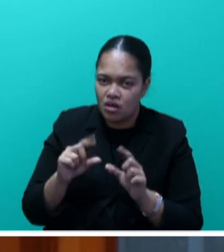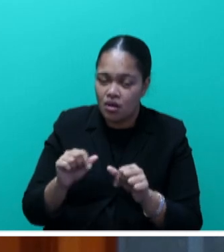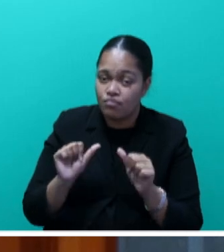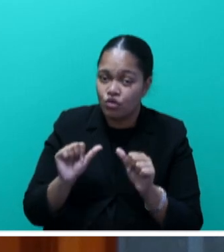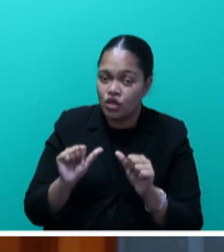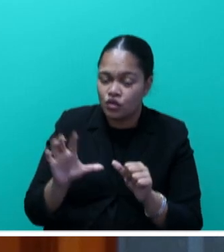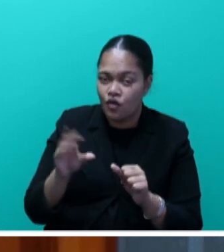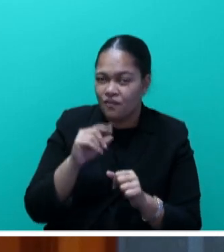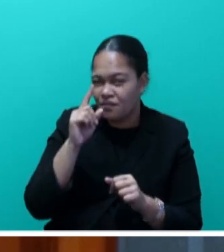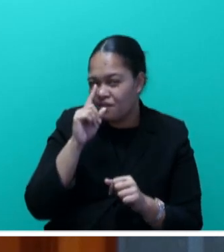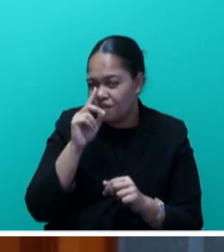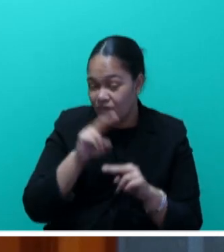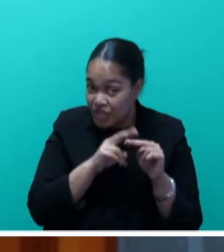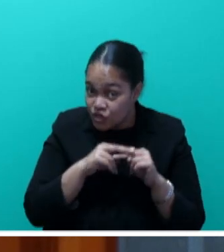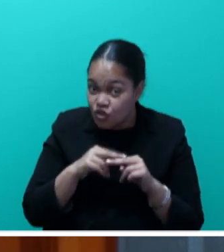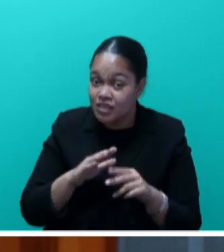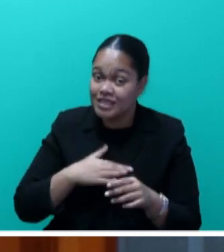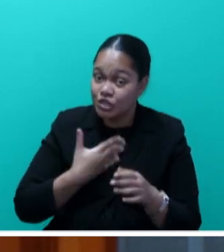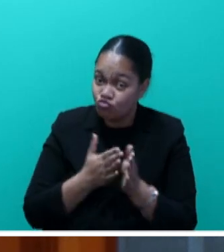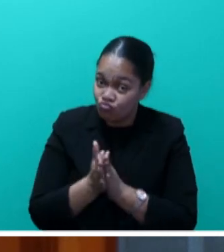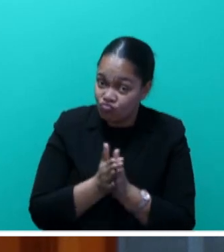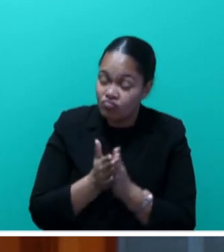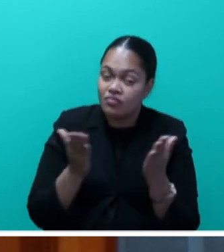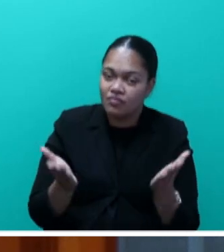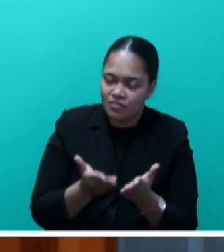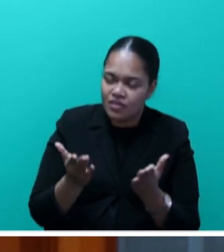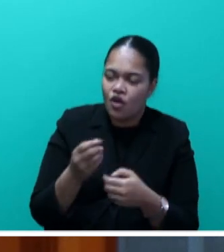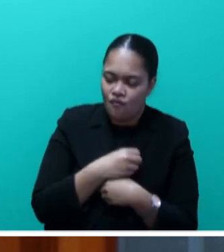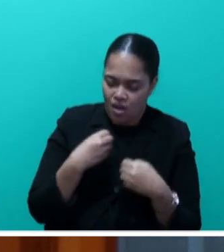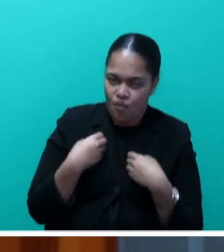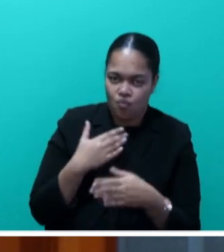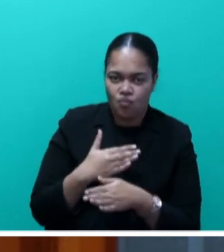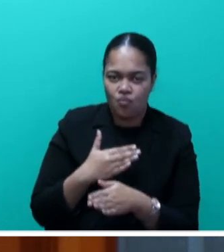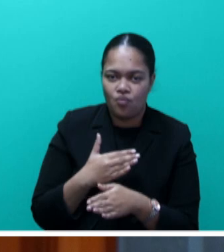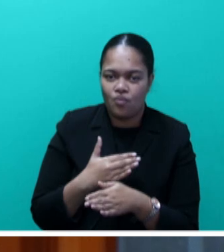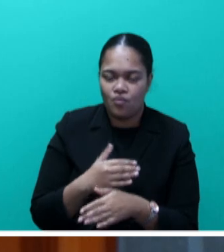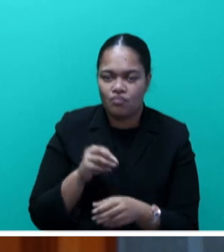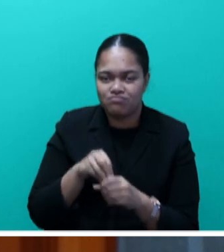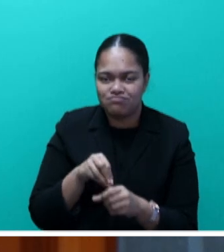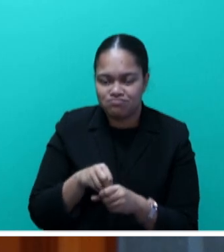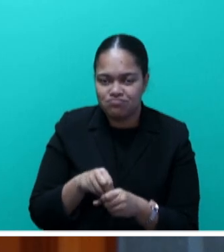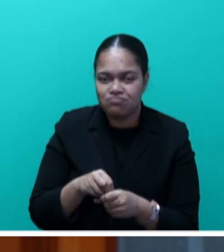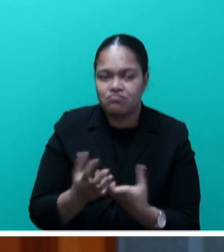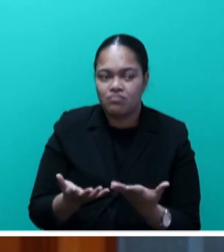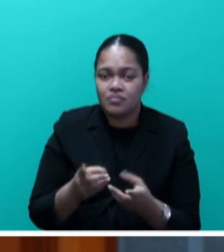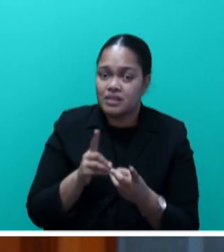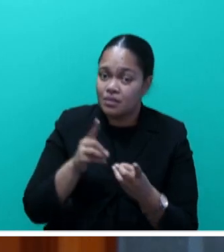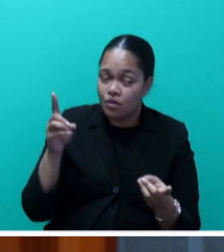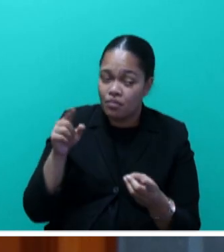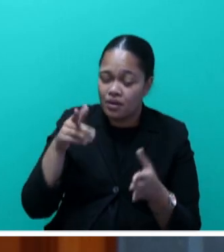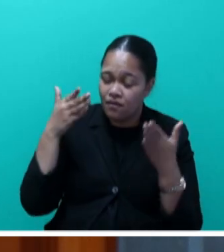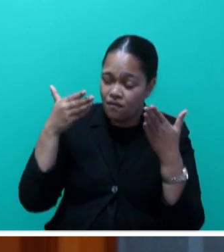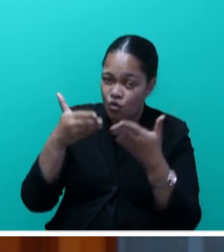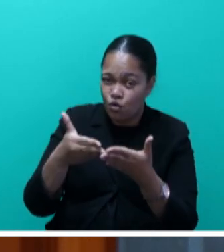of Fiji's interests, and the enhancement of our engagements. To the diplomatic mission focus,